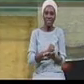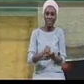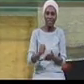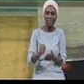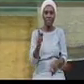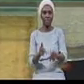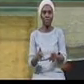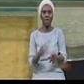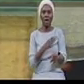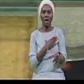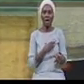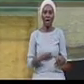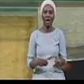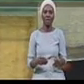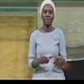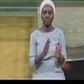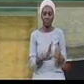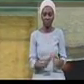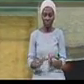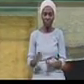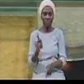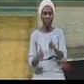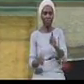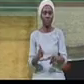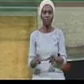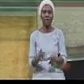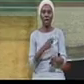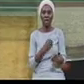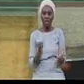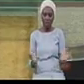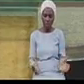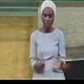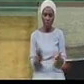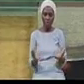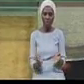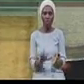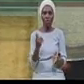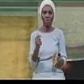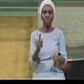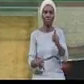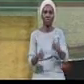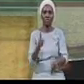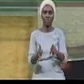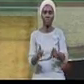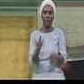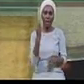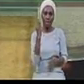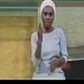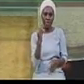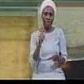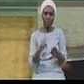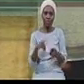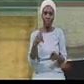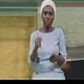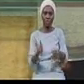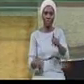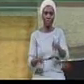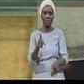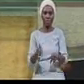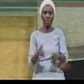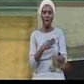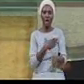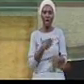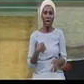congregation. Lift up, stir up the congregation. Preach to the congregation. Alert